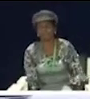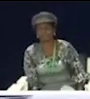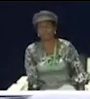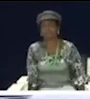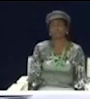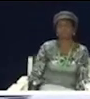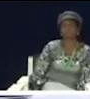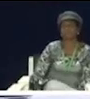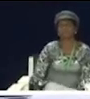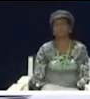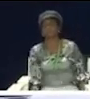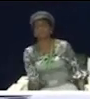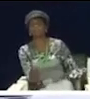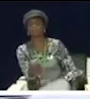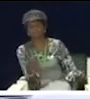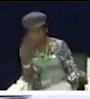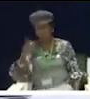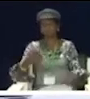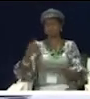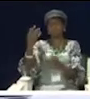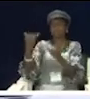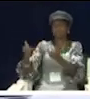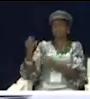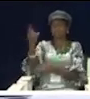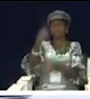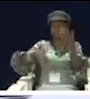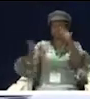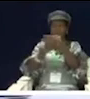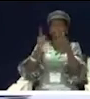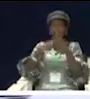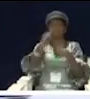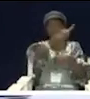Then we came to zone 3.